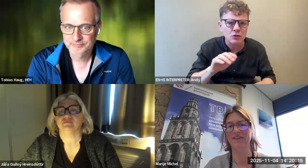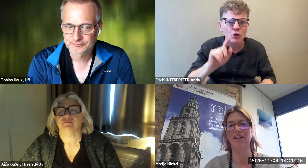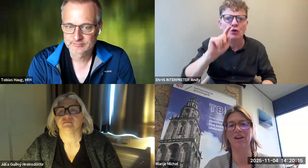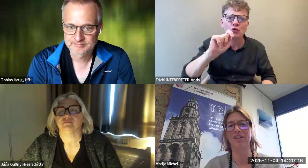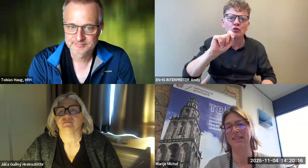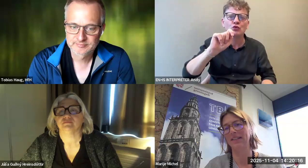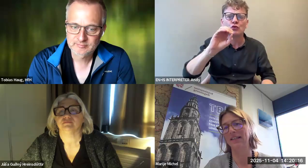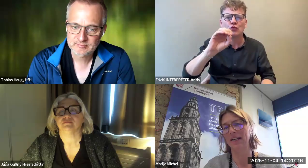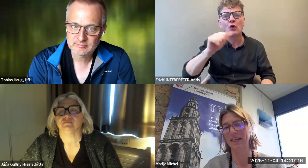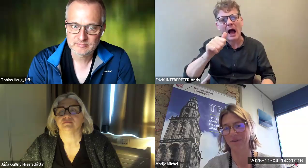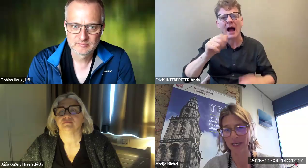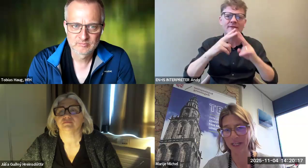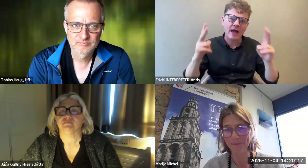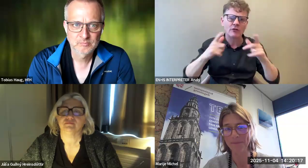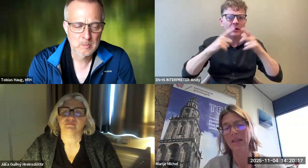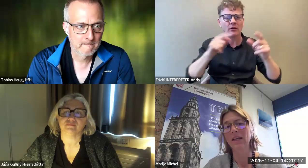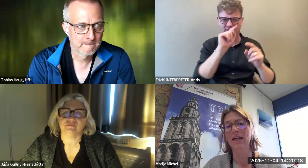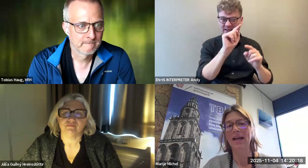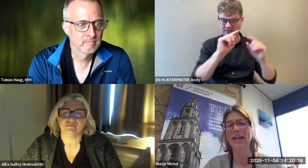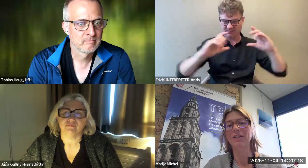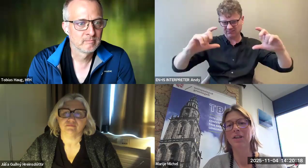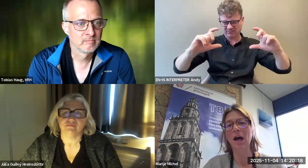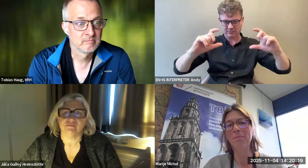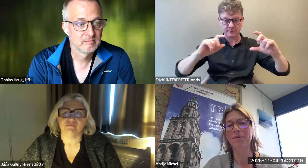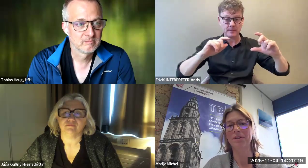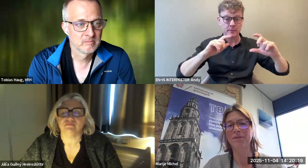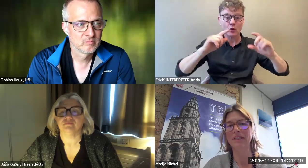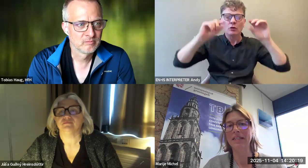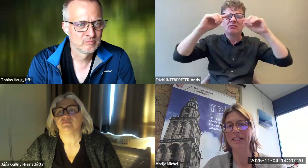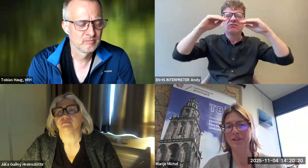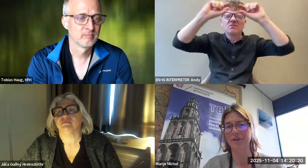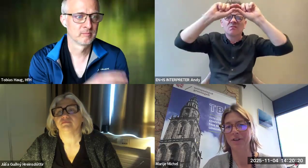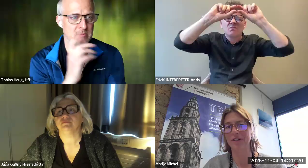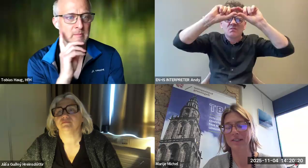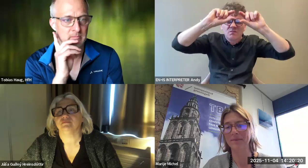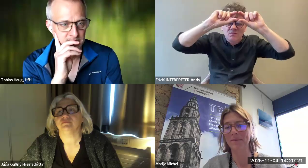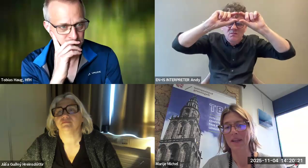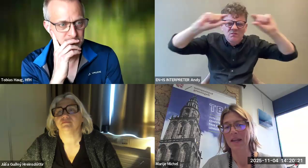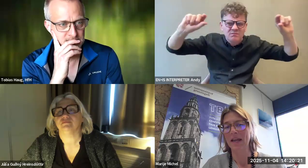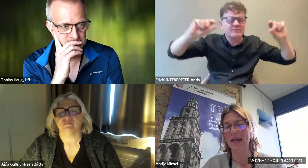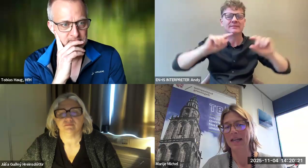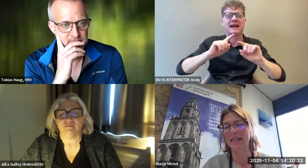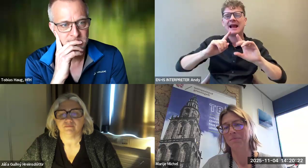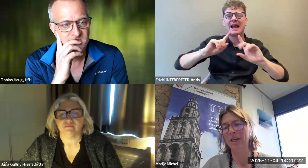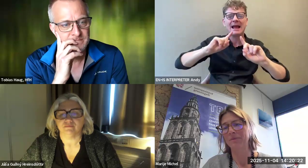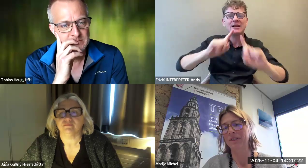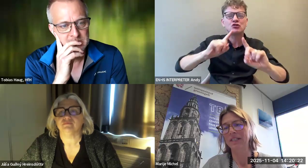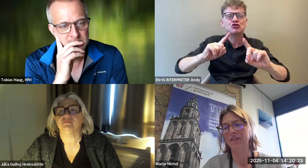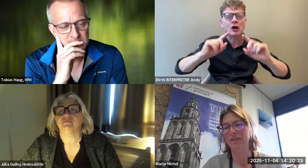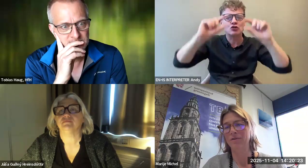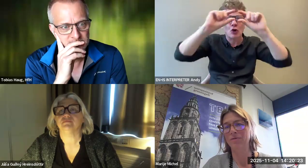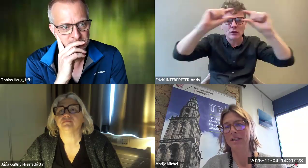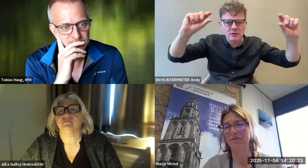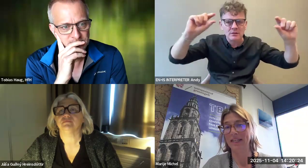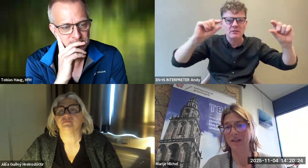with, "To a very large extent, I agree." And at the top, you see the instructions. And at the bottom, you